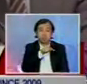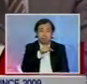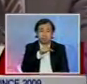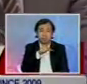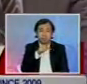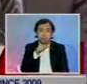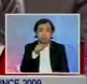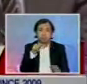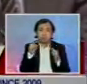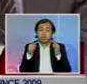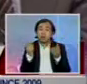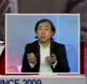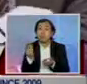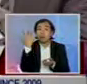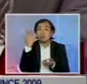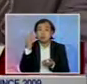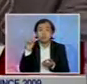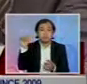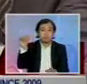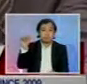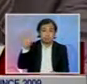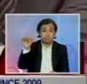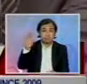is 15 million pesos.